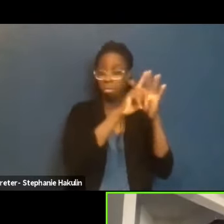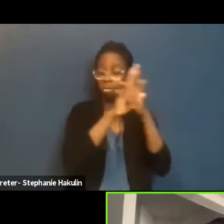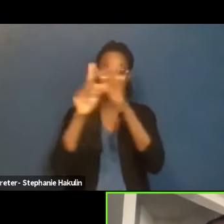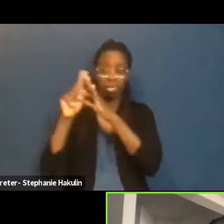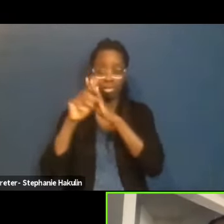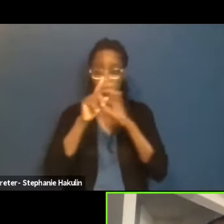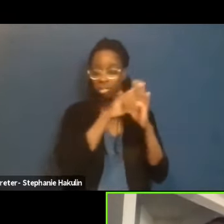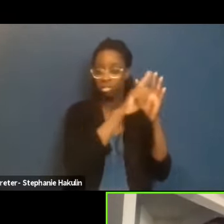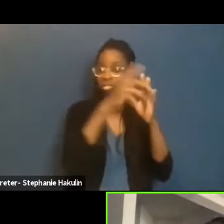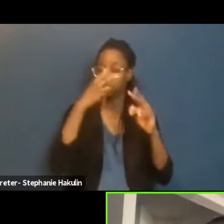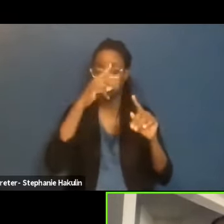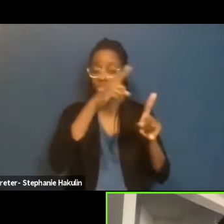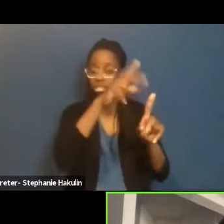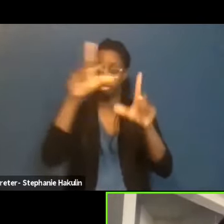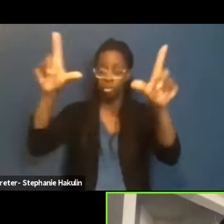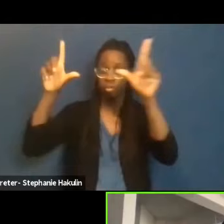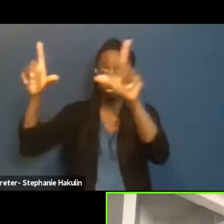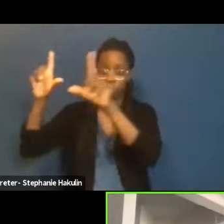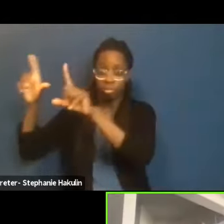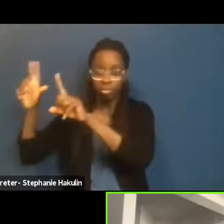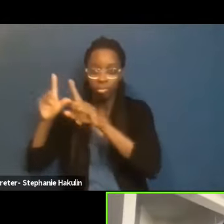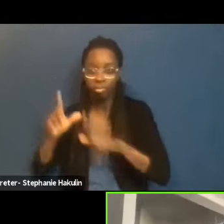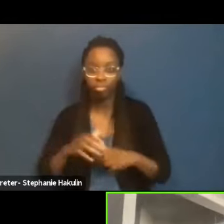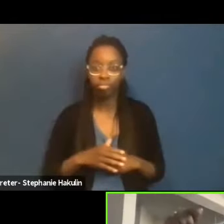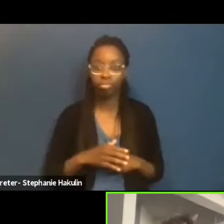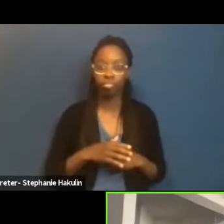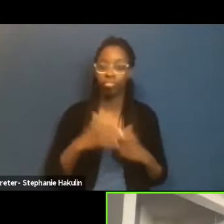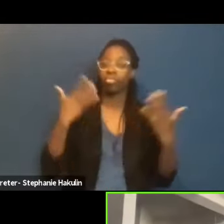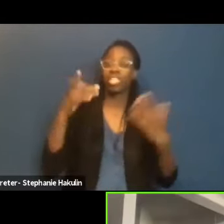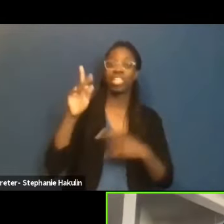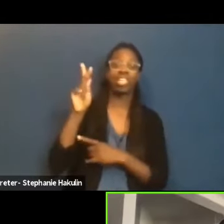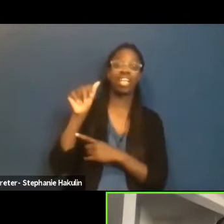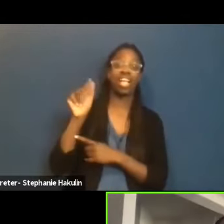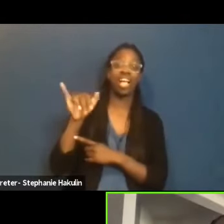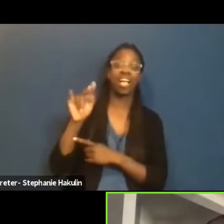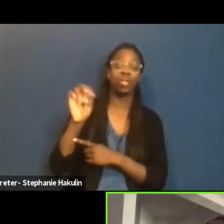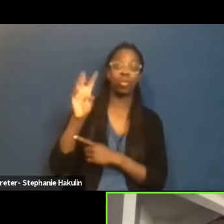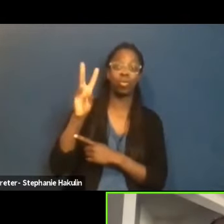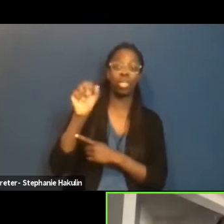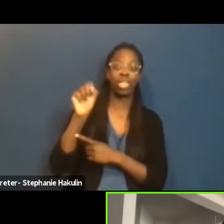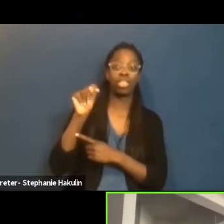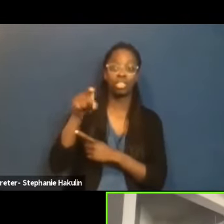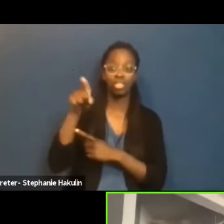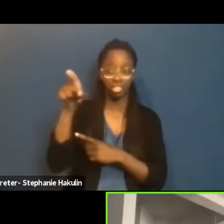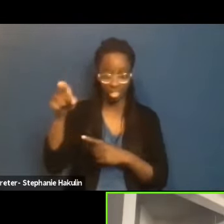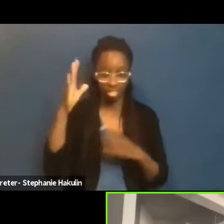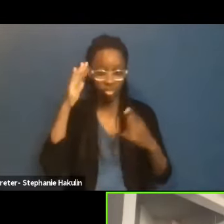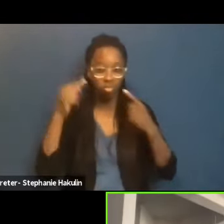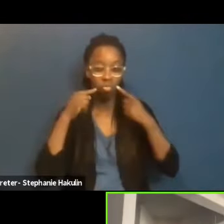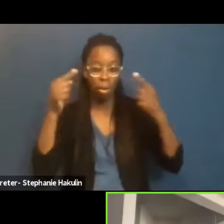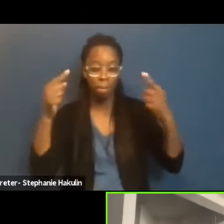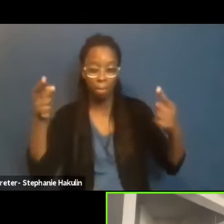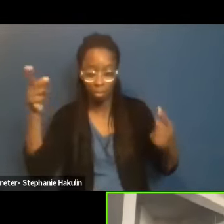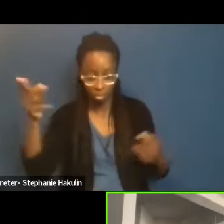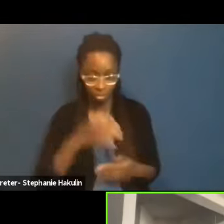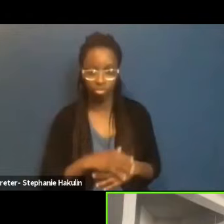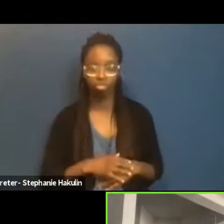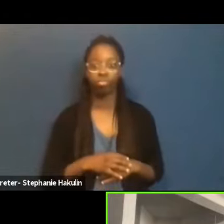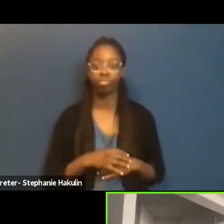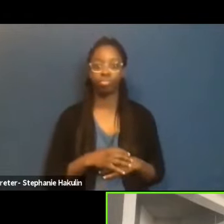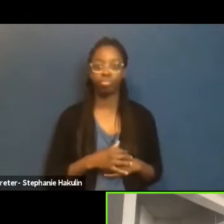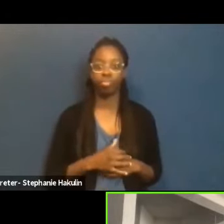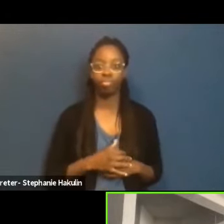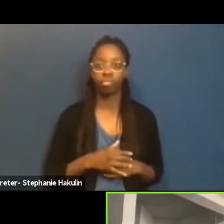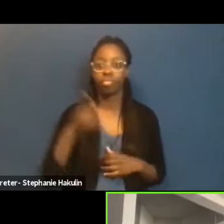redemption, waiting for Kanye West to have the whole world at attention? Nigga, they got you quiet. Like, how come only at award shows he